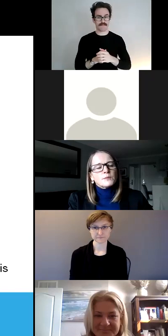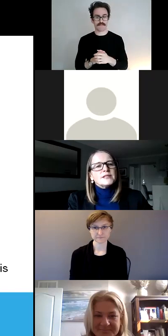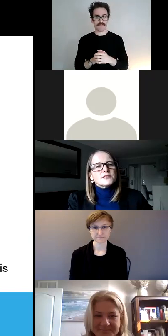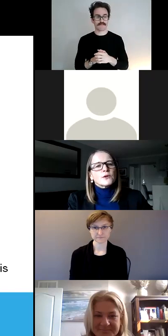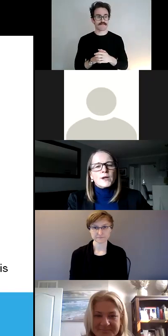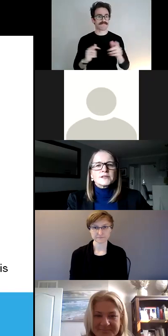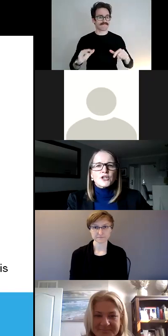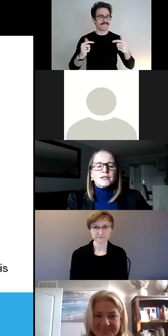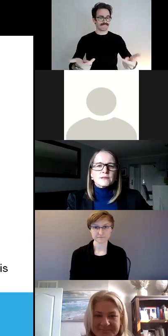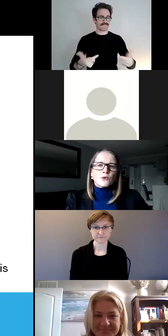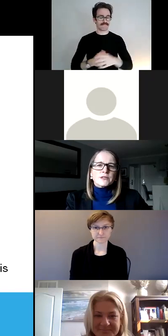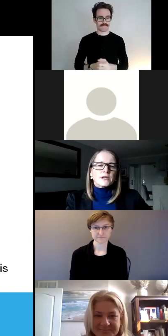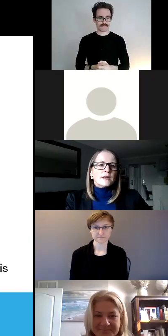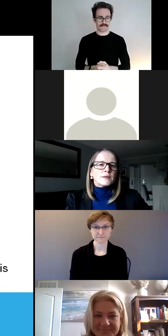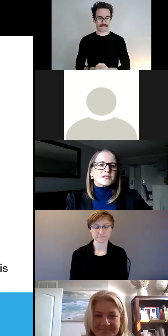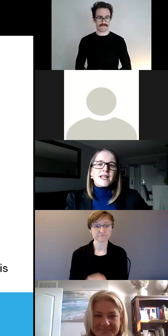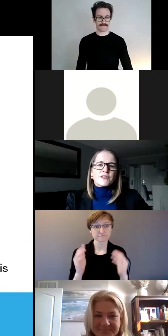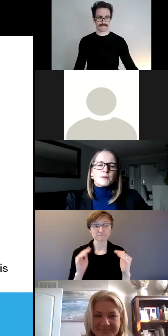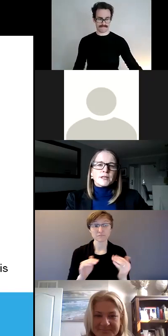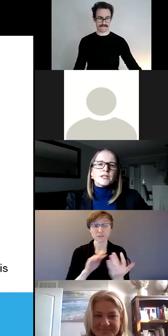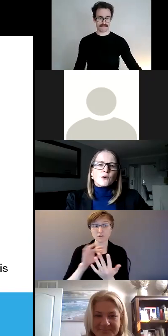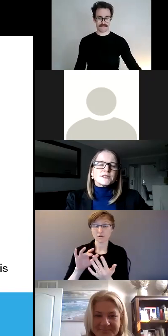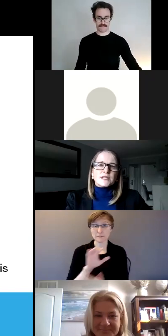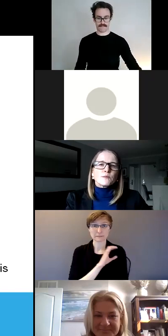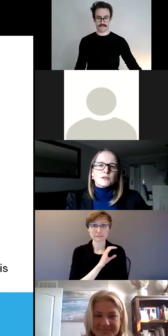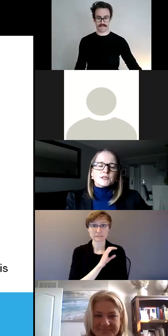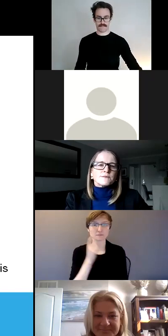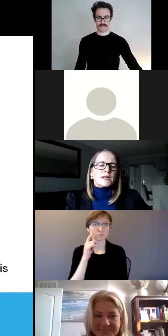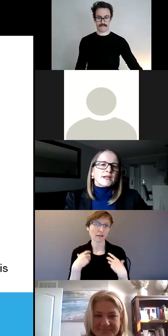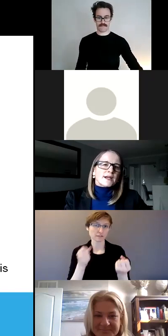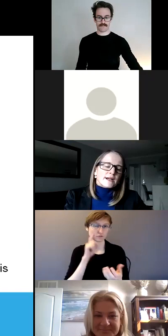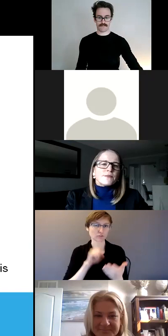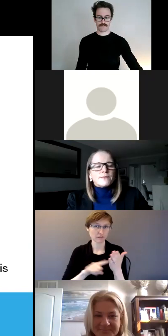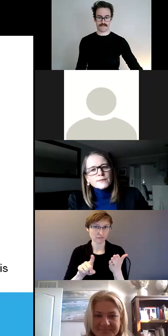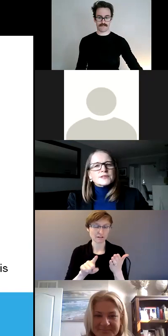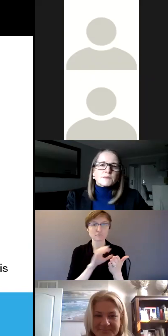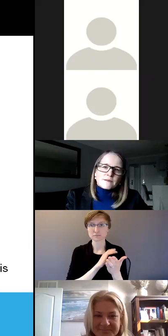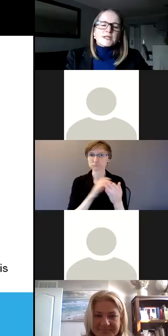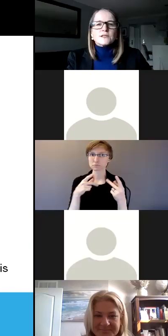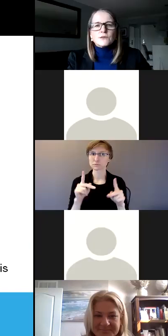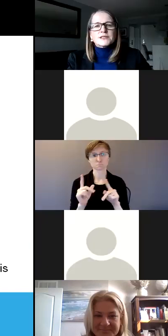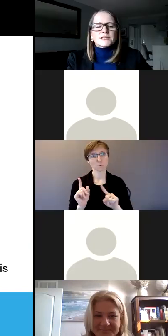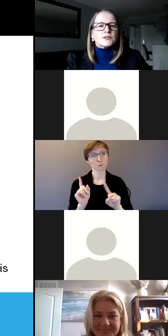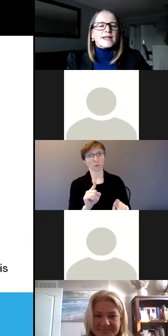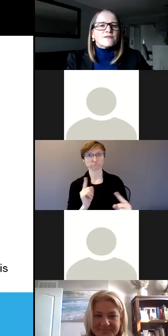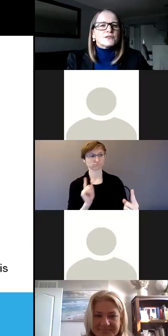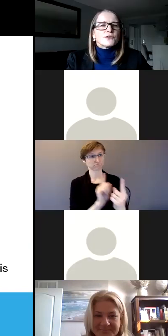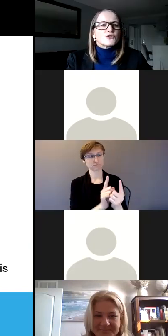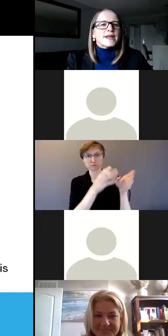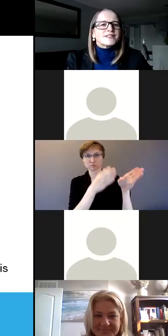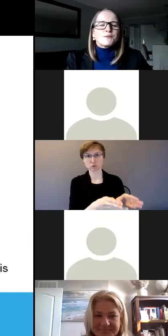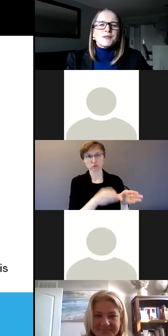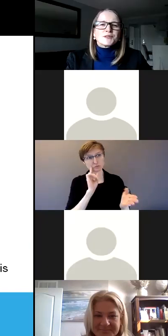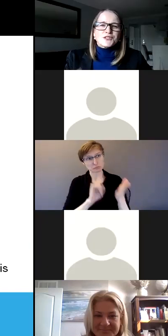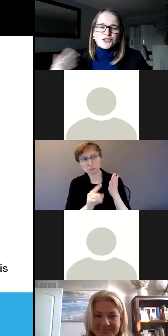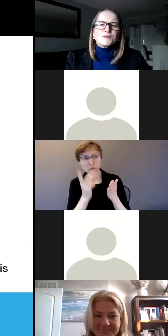Contacting the police for a wellness check is important because they have the ability to go and see the person. Sometimes they don't necessarily have the